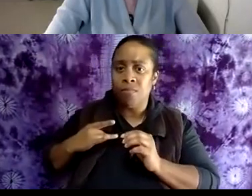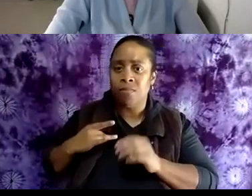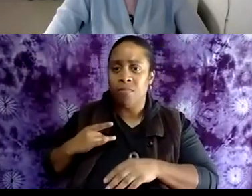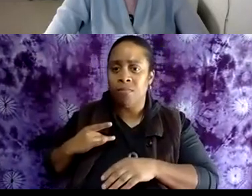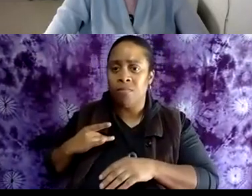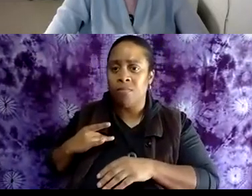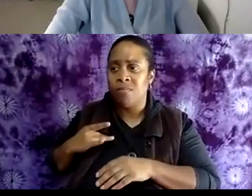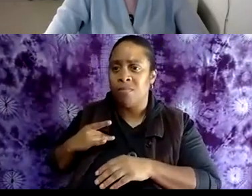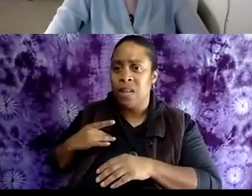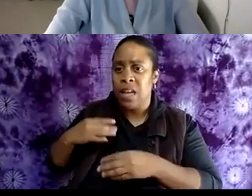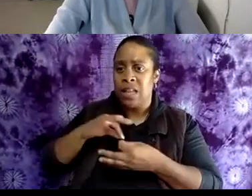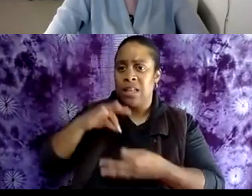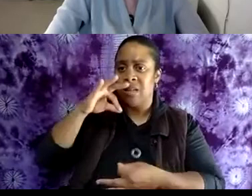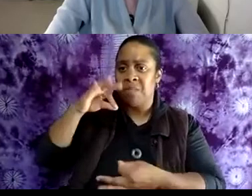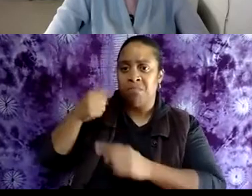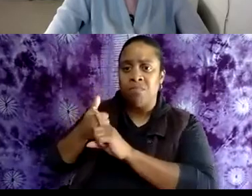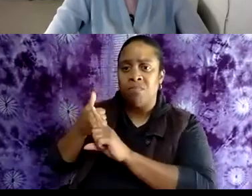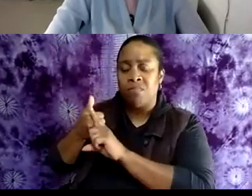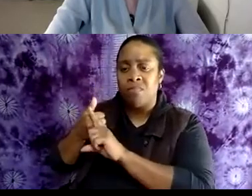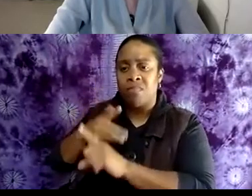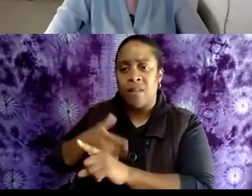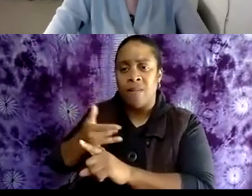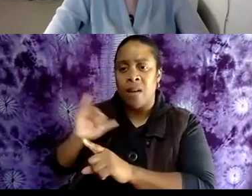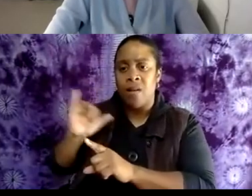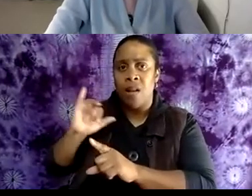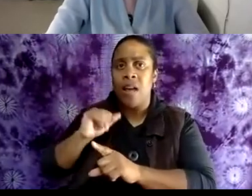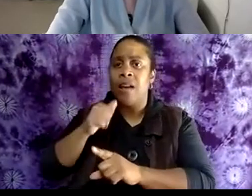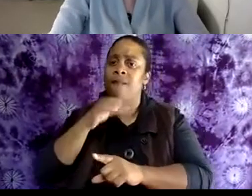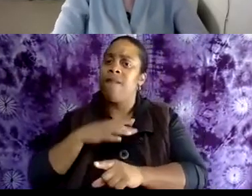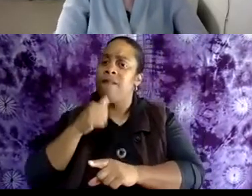And the spirit felt female.